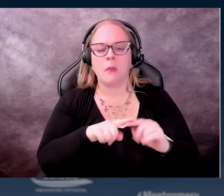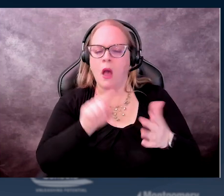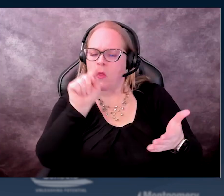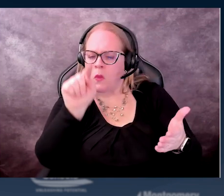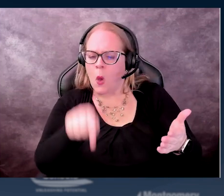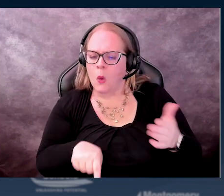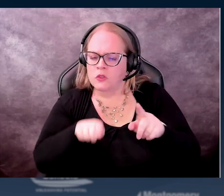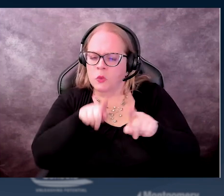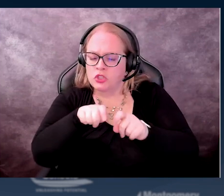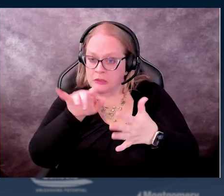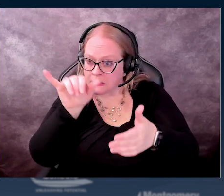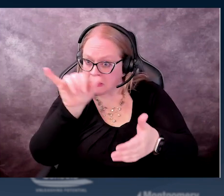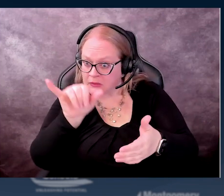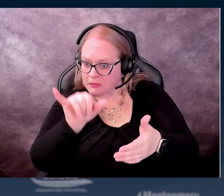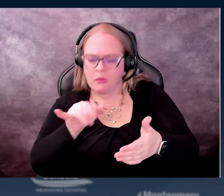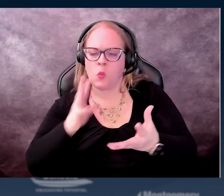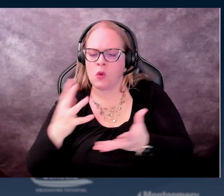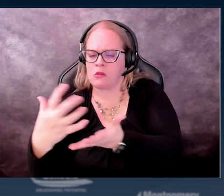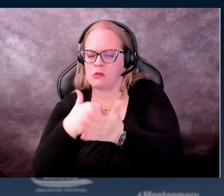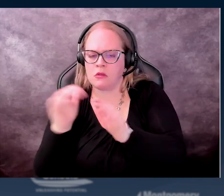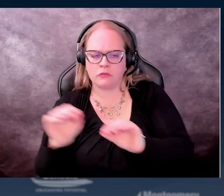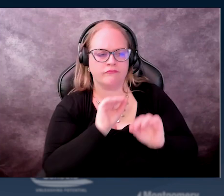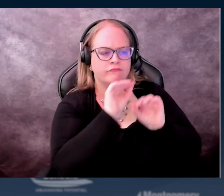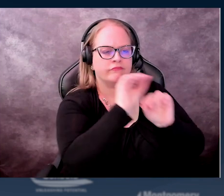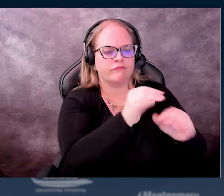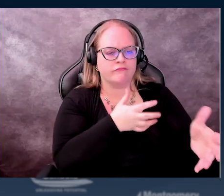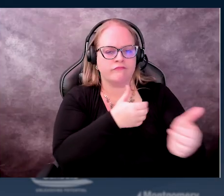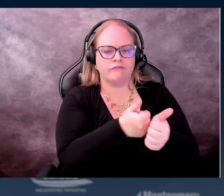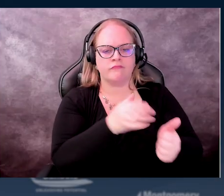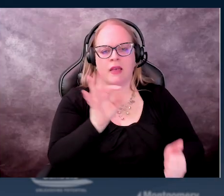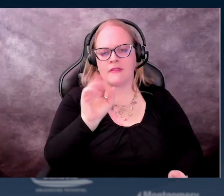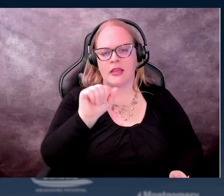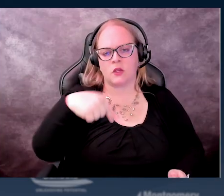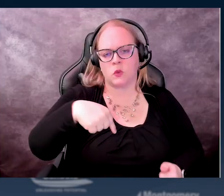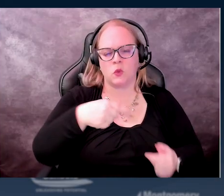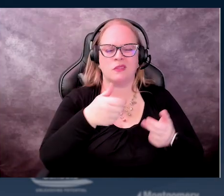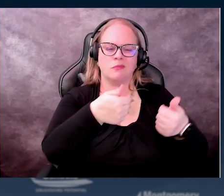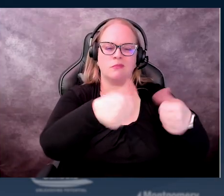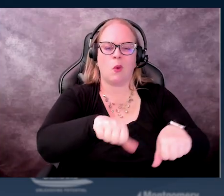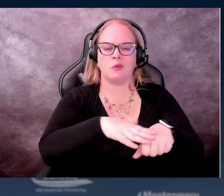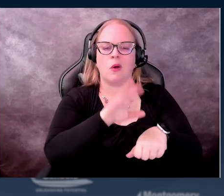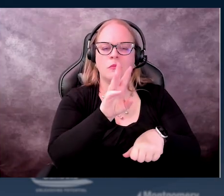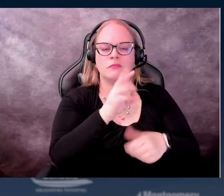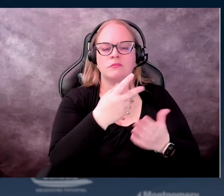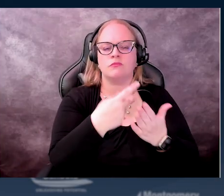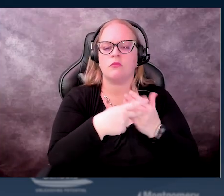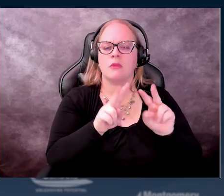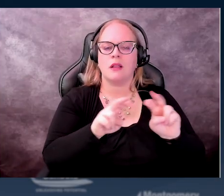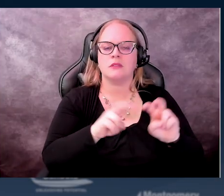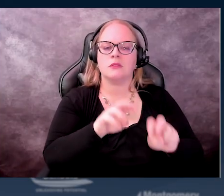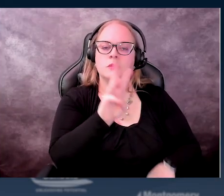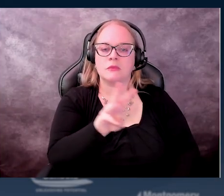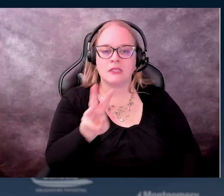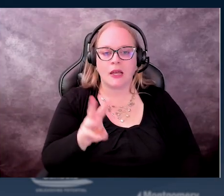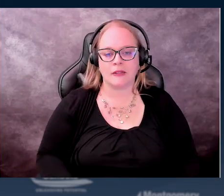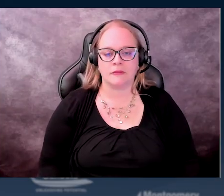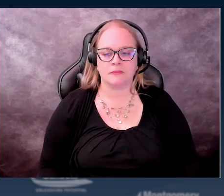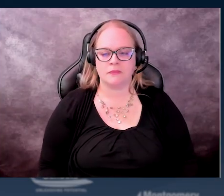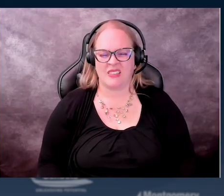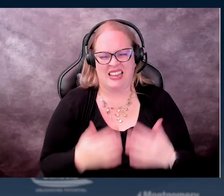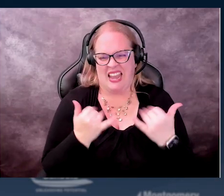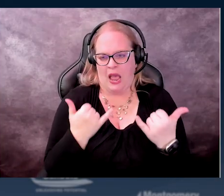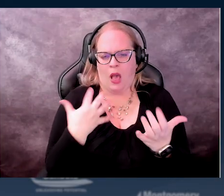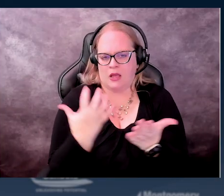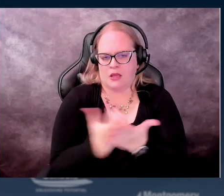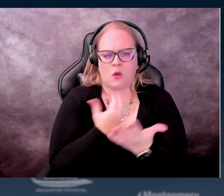our frequently asked questions that's on our program analysis website. So I have a few questions I'd like to answer live.